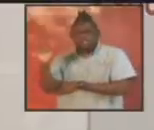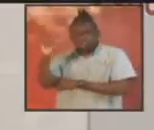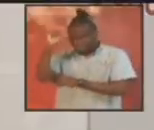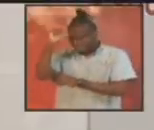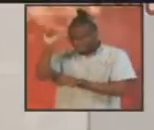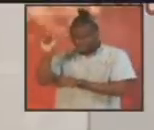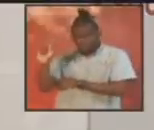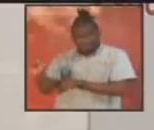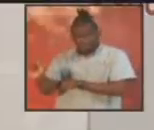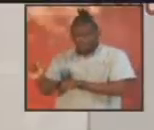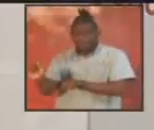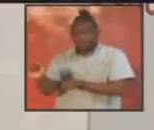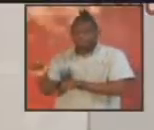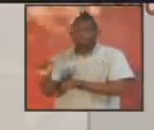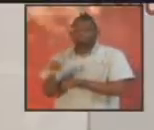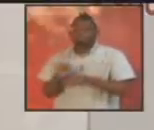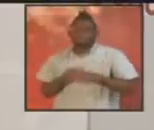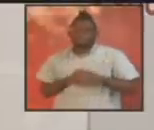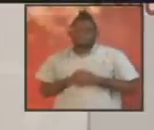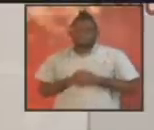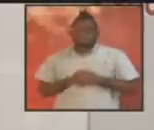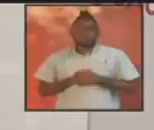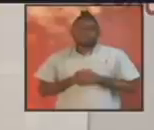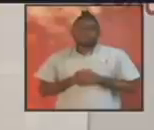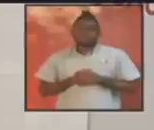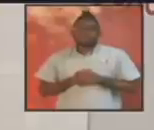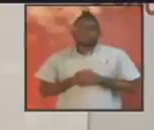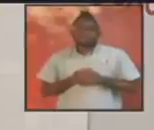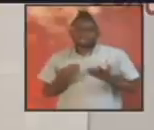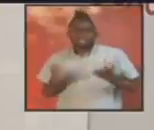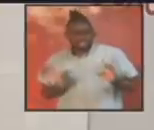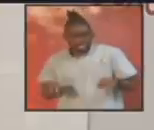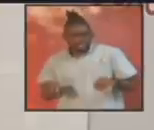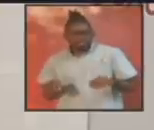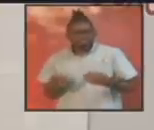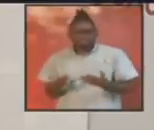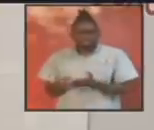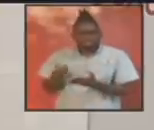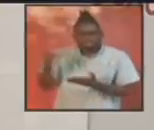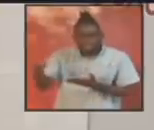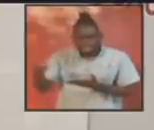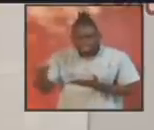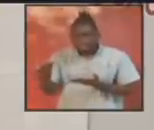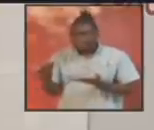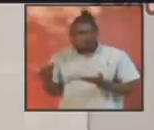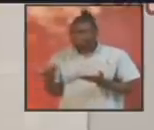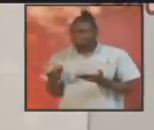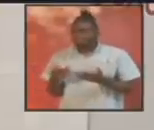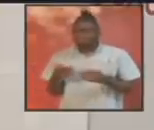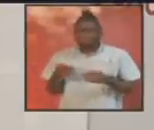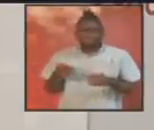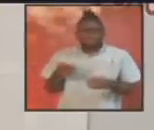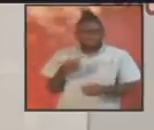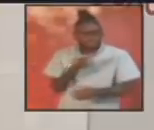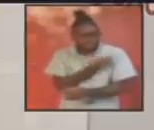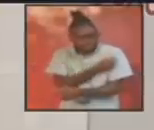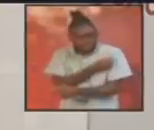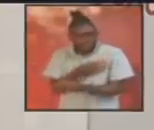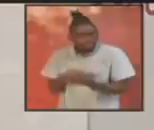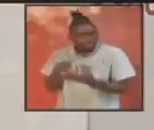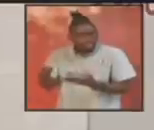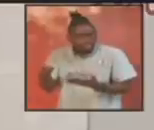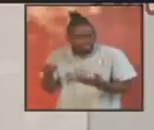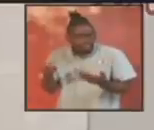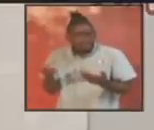for the opportunity to purchase a vaccine called Covaxin. I want to clarify that to this date,